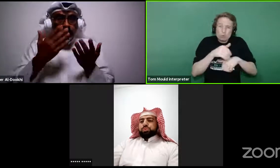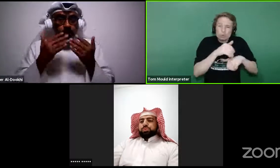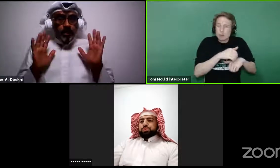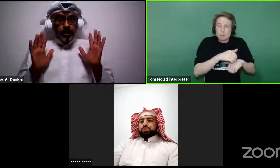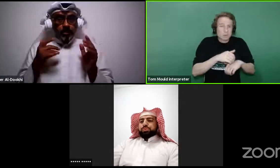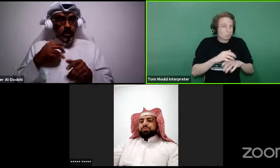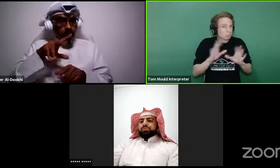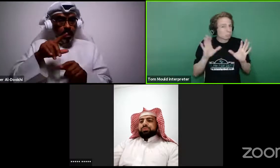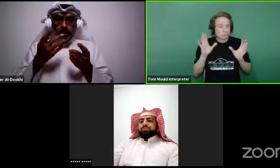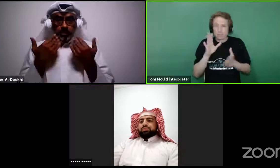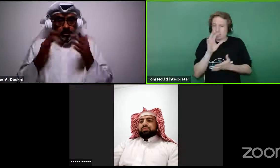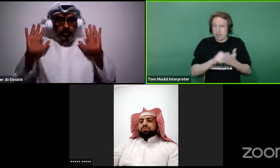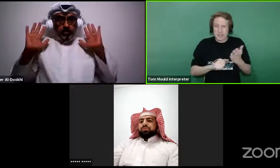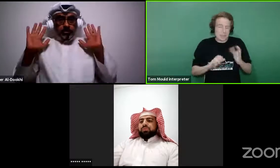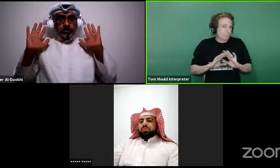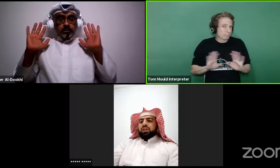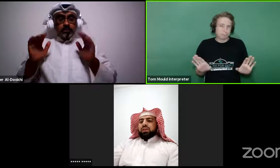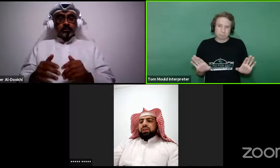thieves.